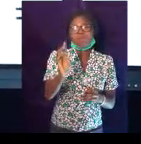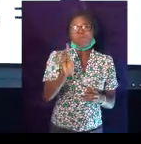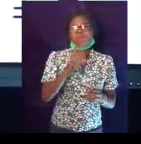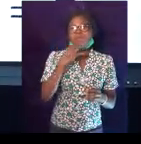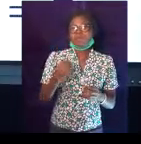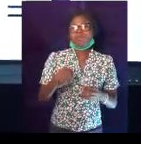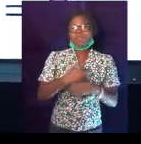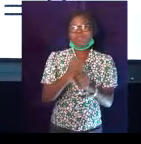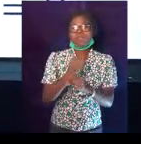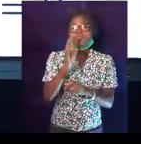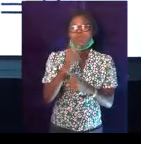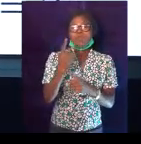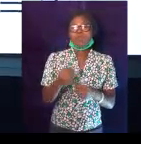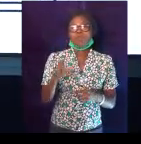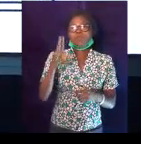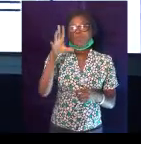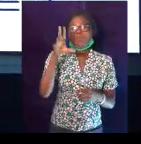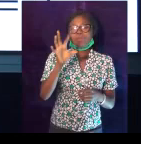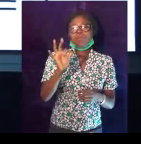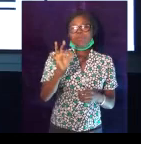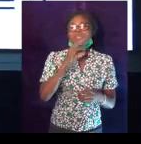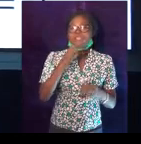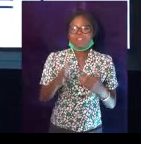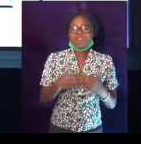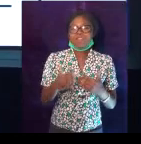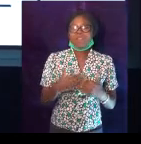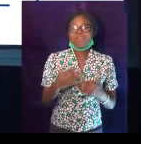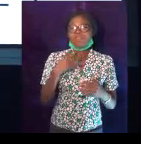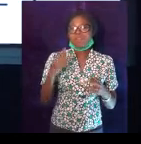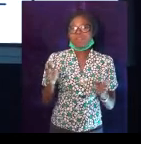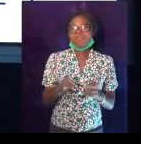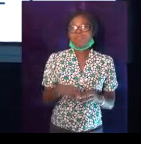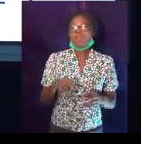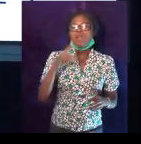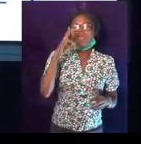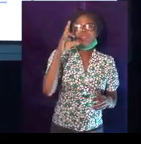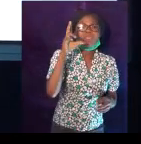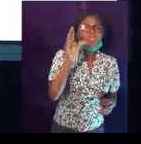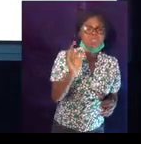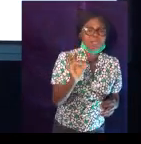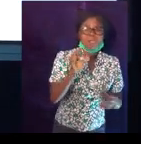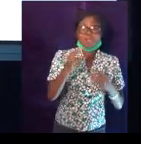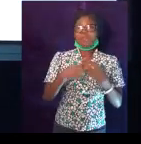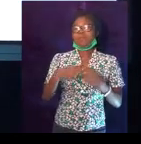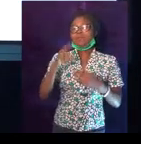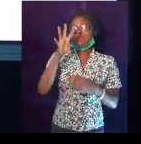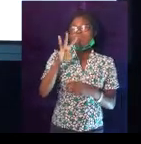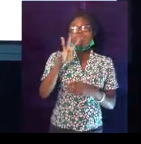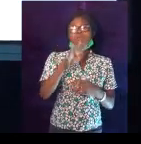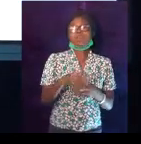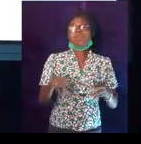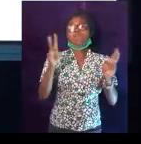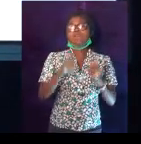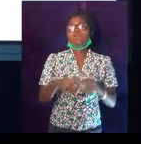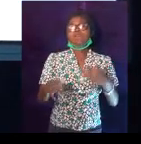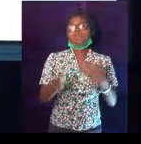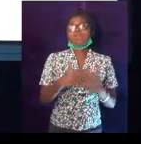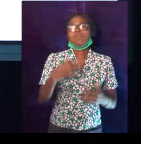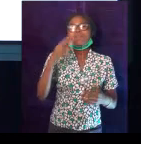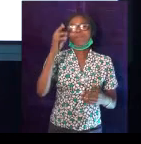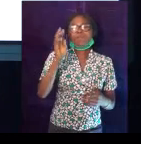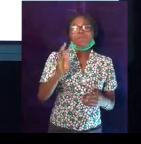up to 9. So you see, it's very easy. We take it again. 9 times 4 is very